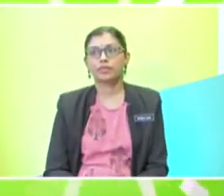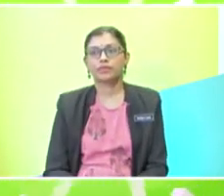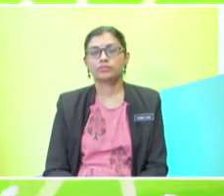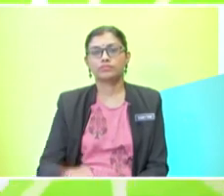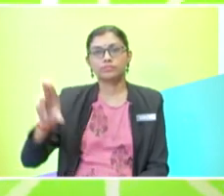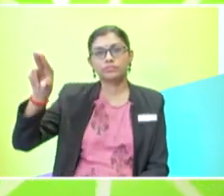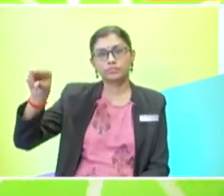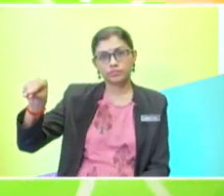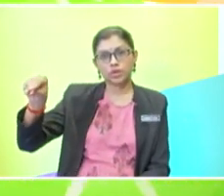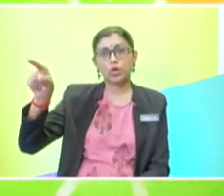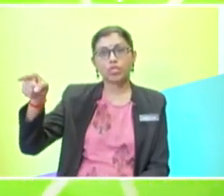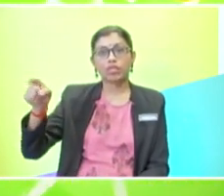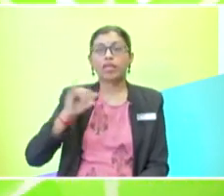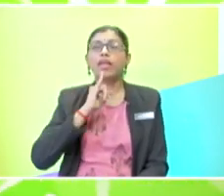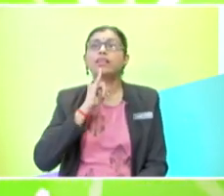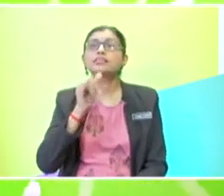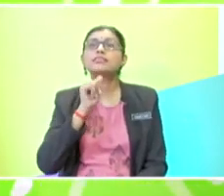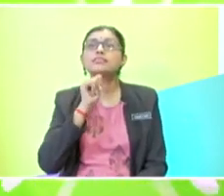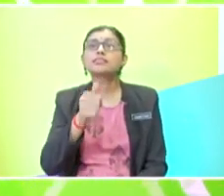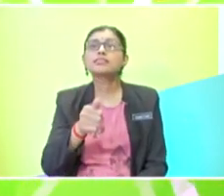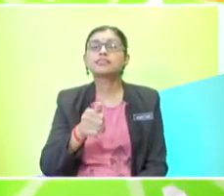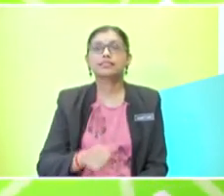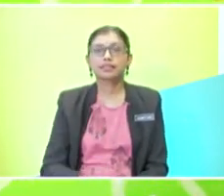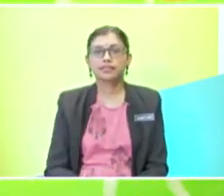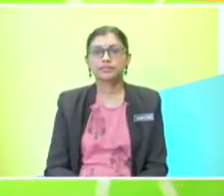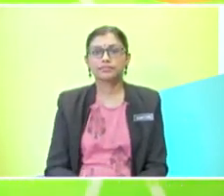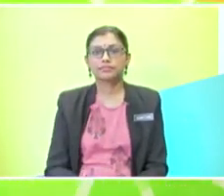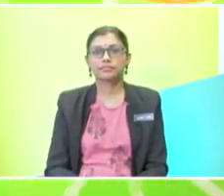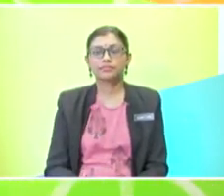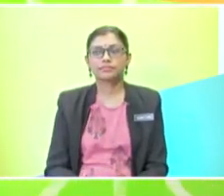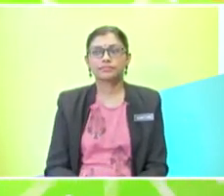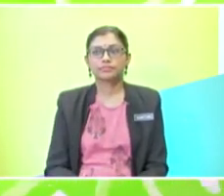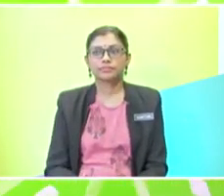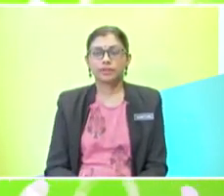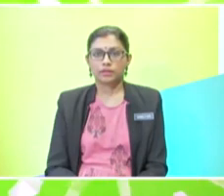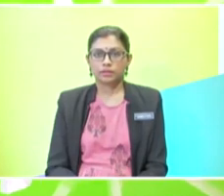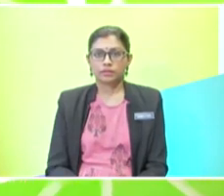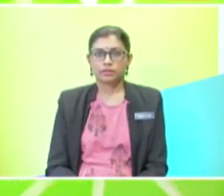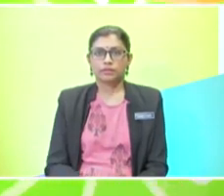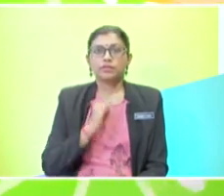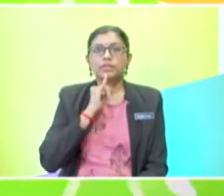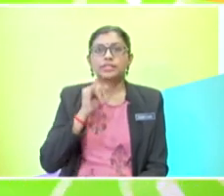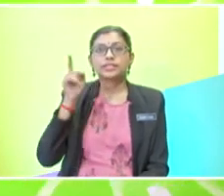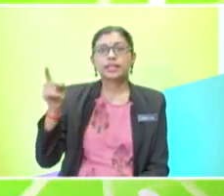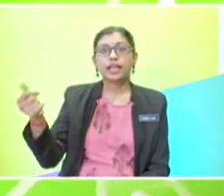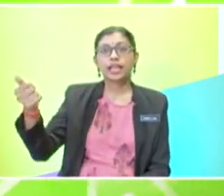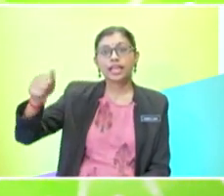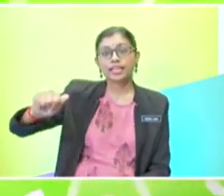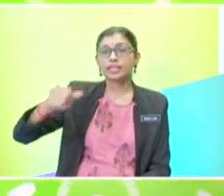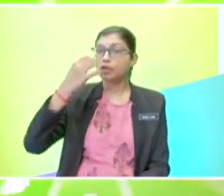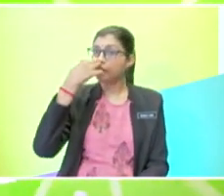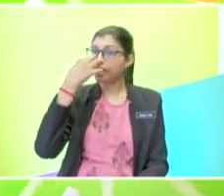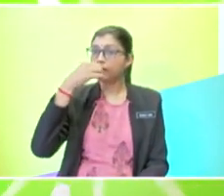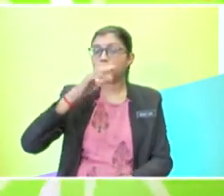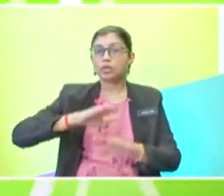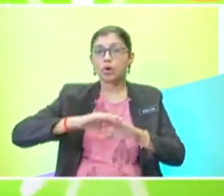No, there isn't. No, there isn't. Good, well done. And lastly, Aisha. Aisha, is there any pineapple on your